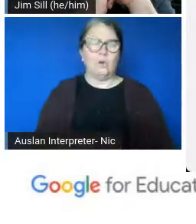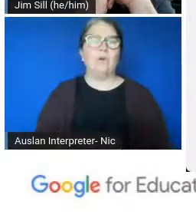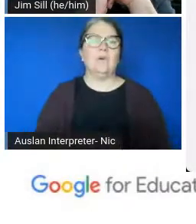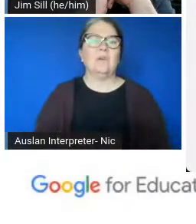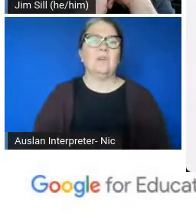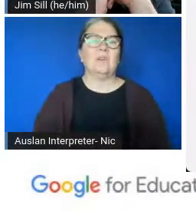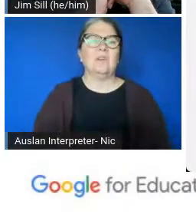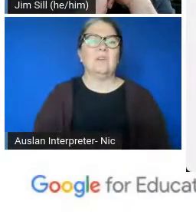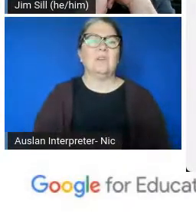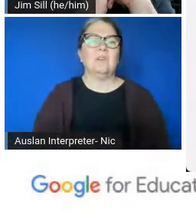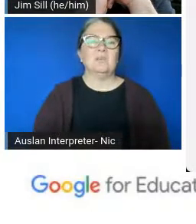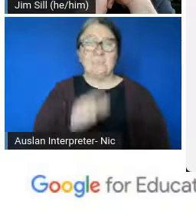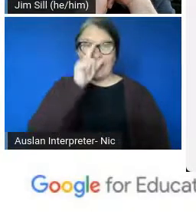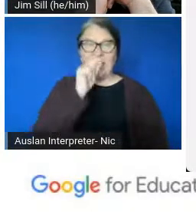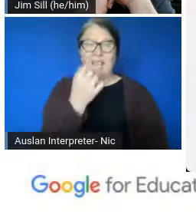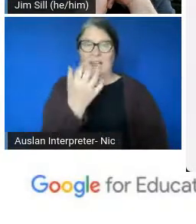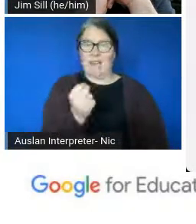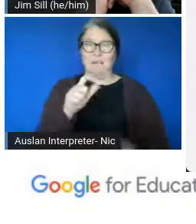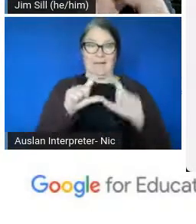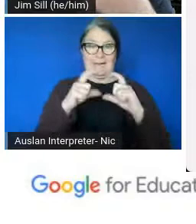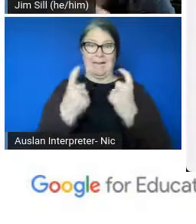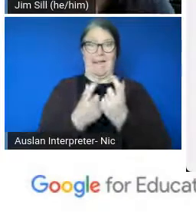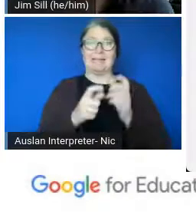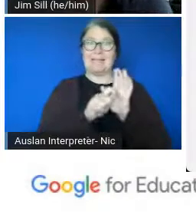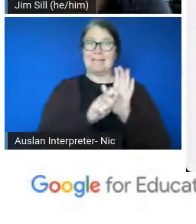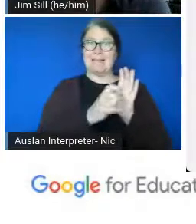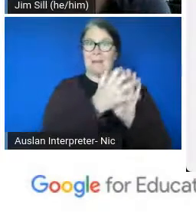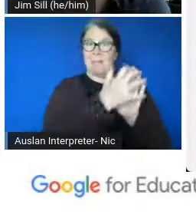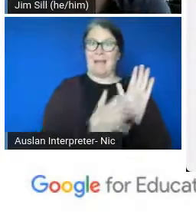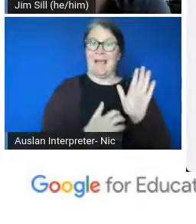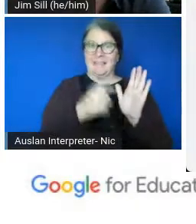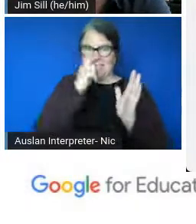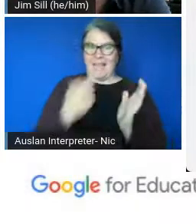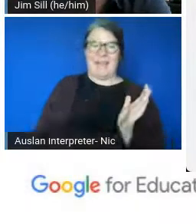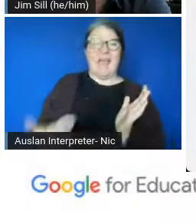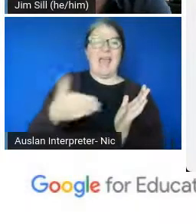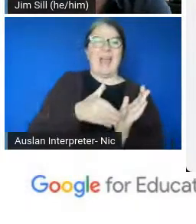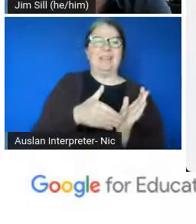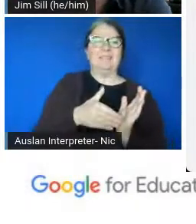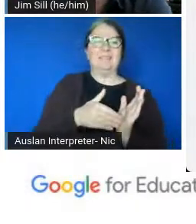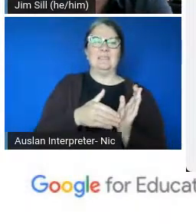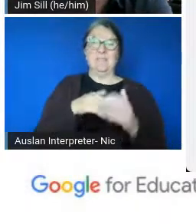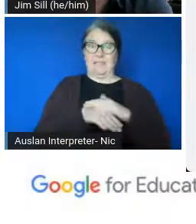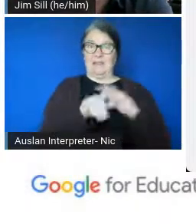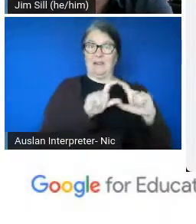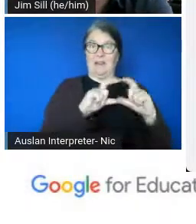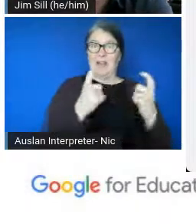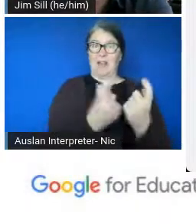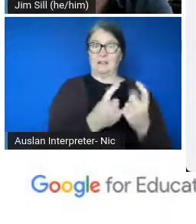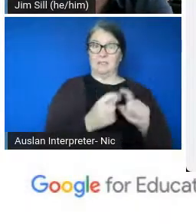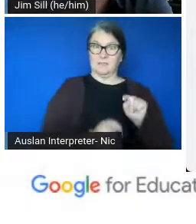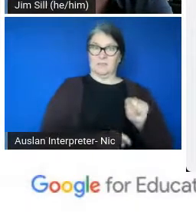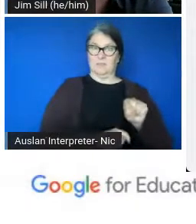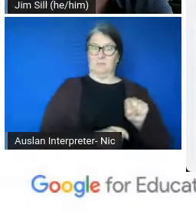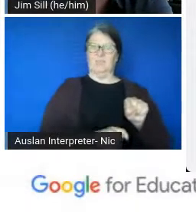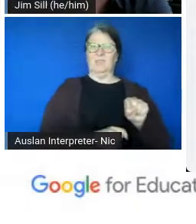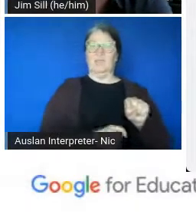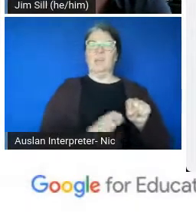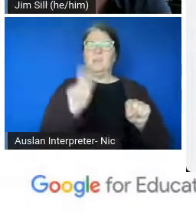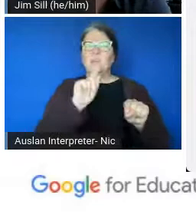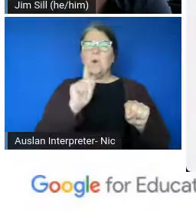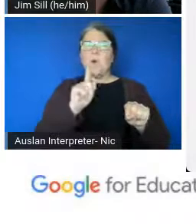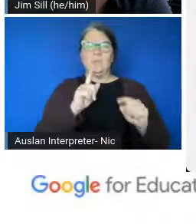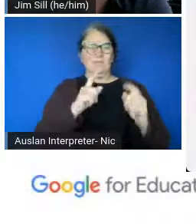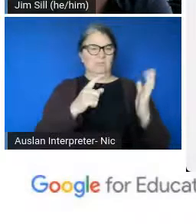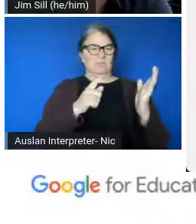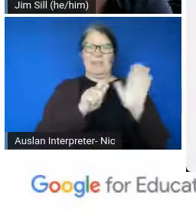a class template down here. And what the template has is it just has places that you can put images.